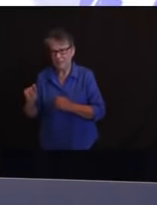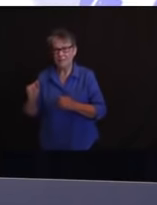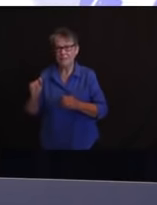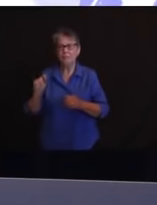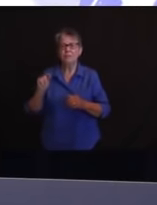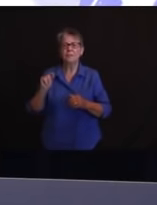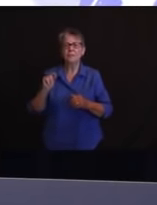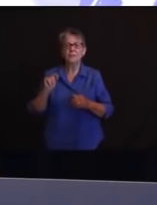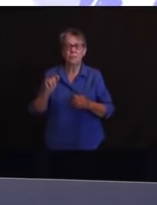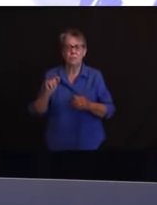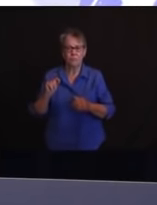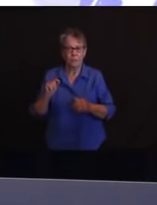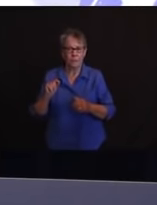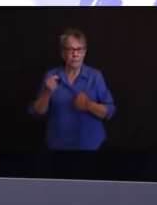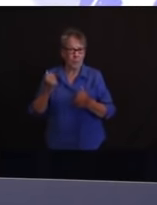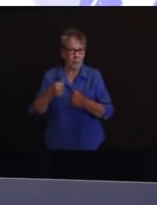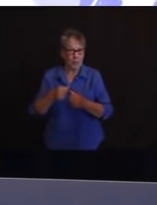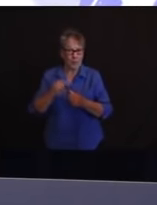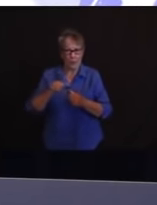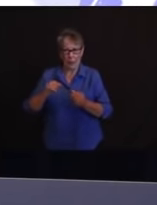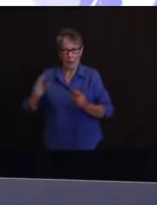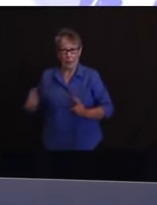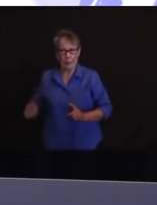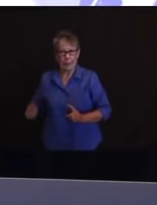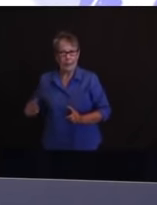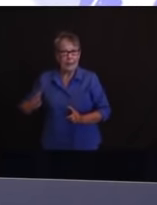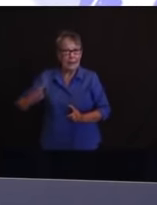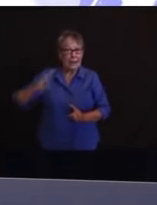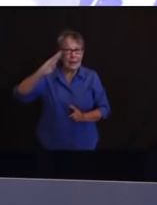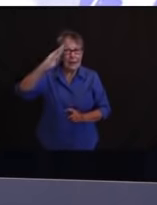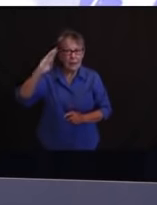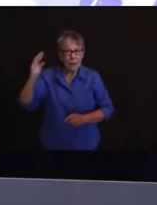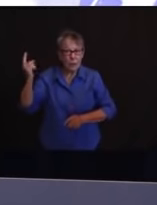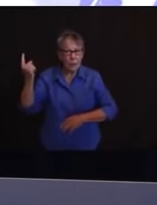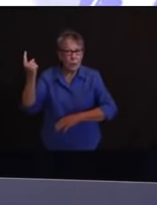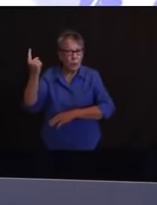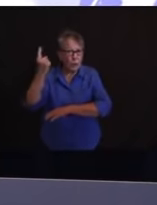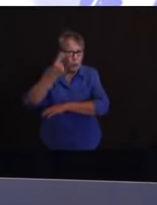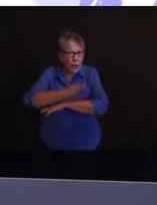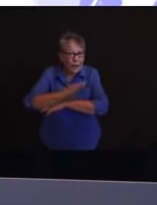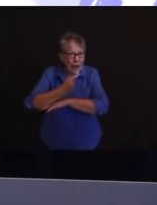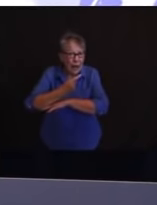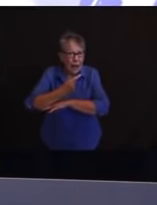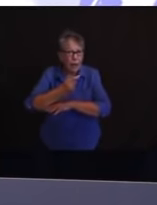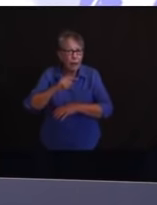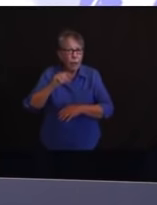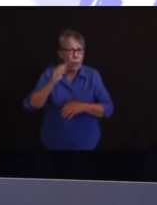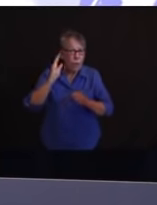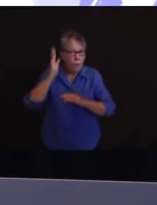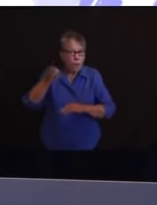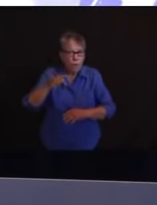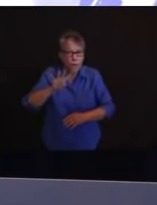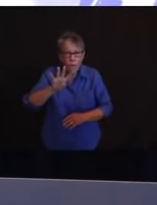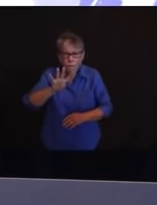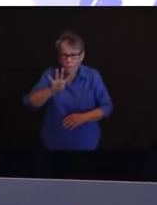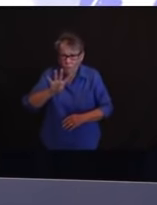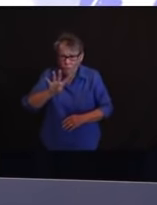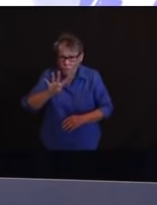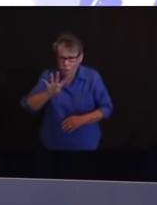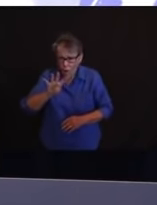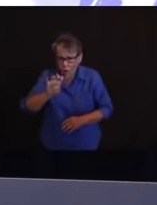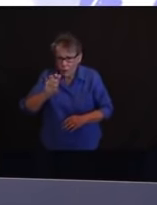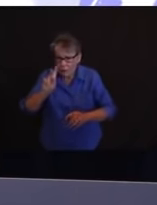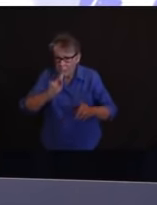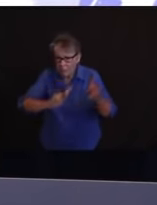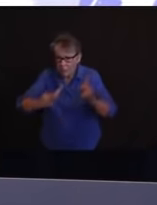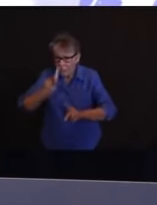surge, we reported in one day over 400 deaths in our hospitals. So Ed, you watch